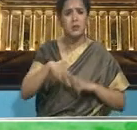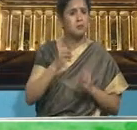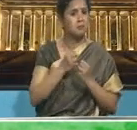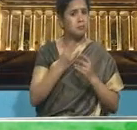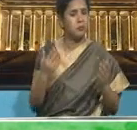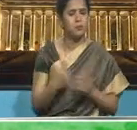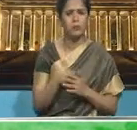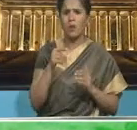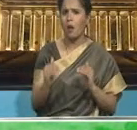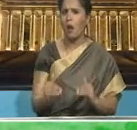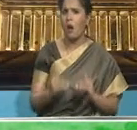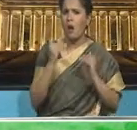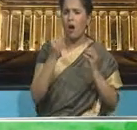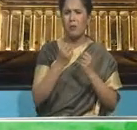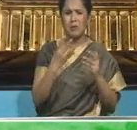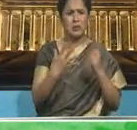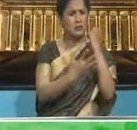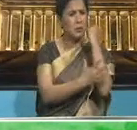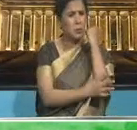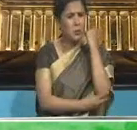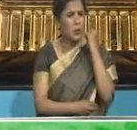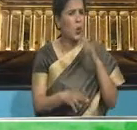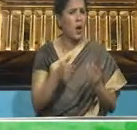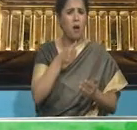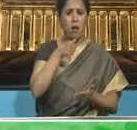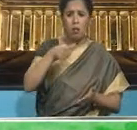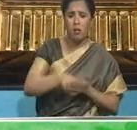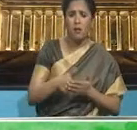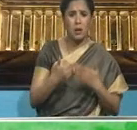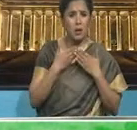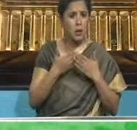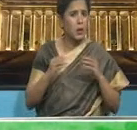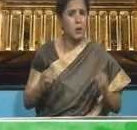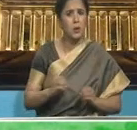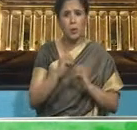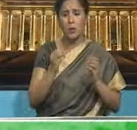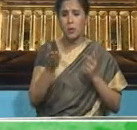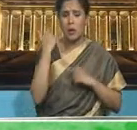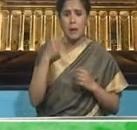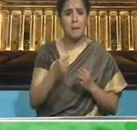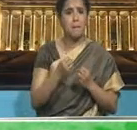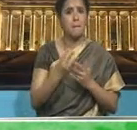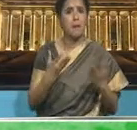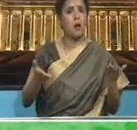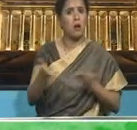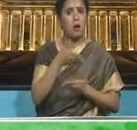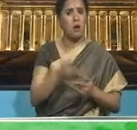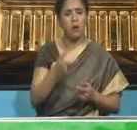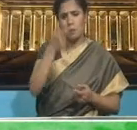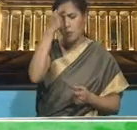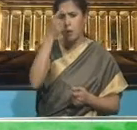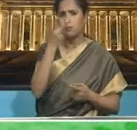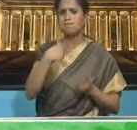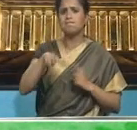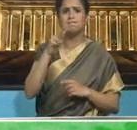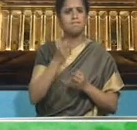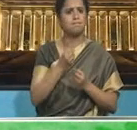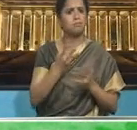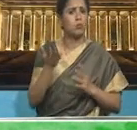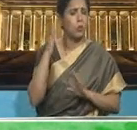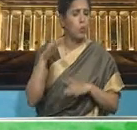Very high levels of poverty and illiteracy were just two of the many ill effects of the long foreign